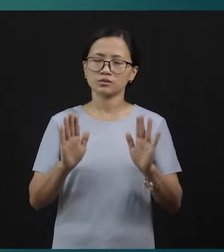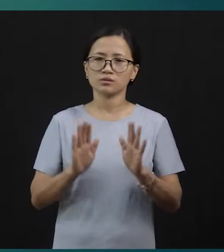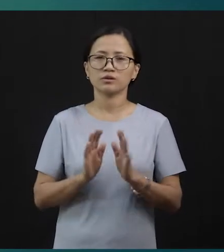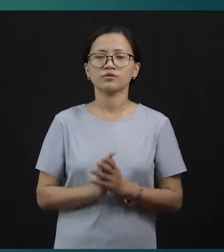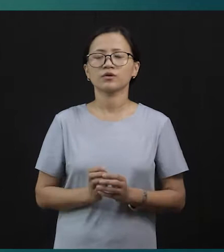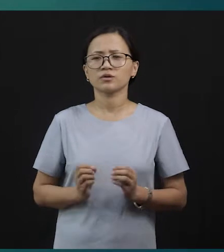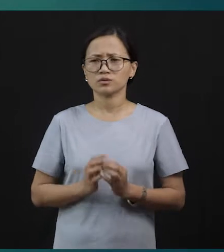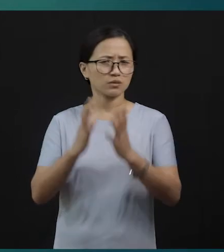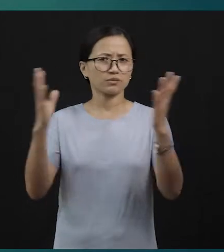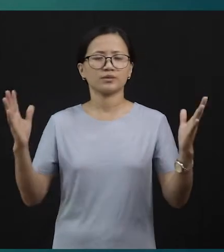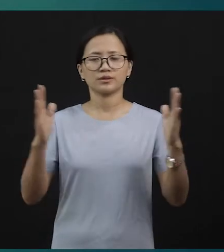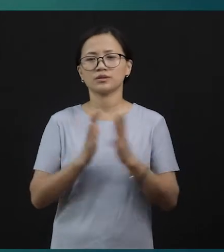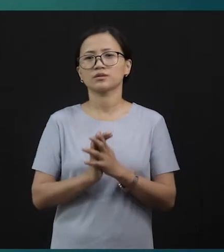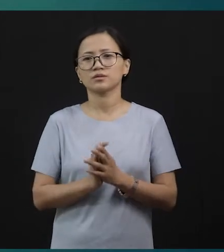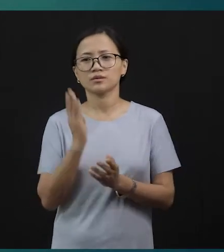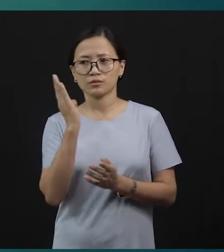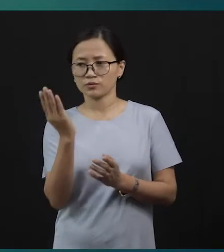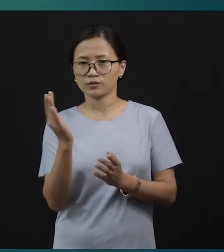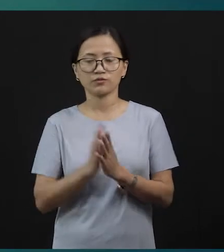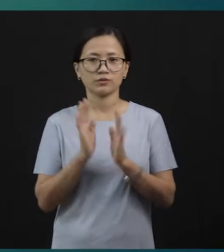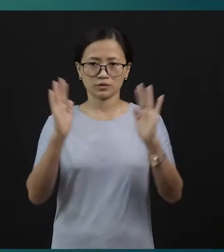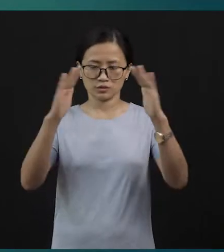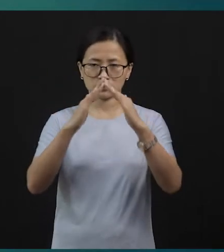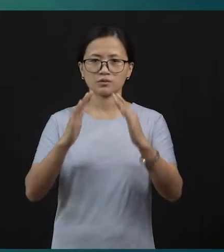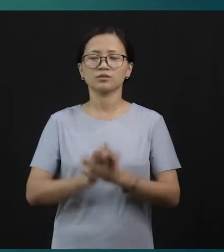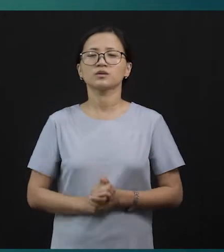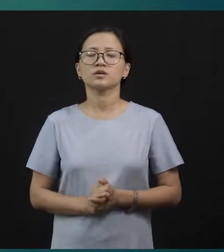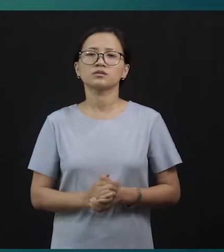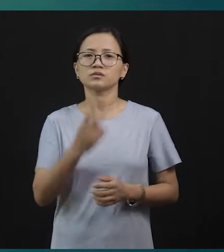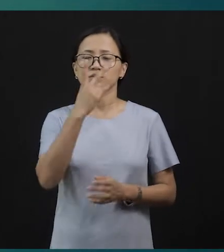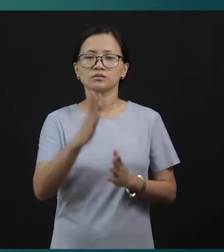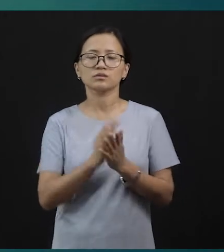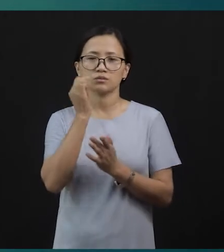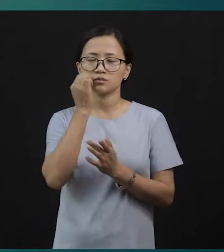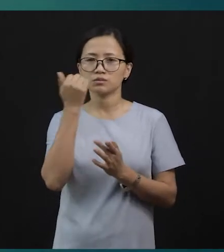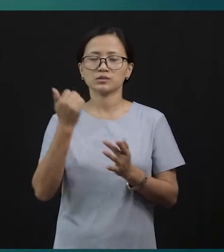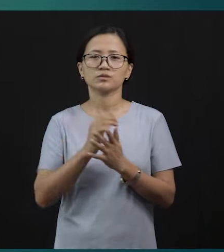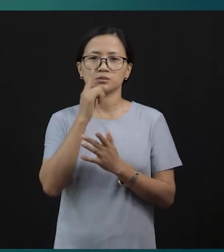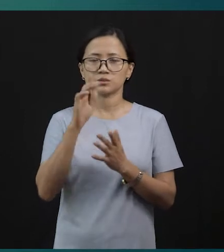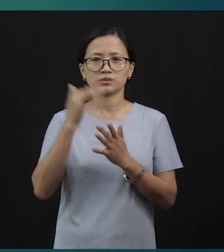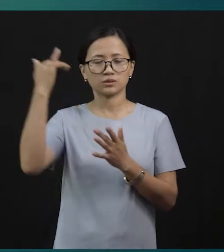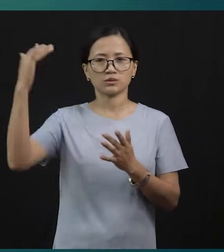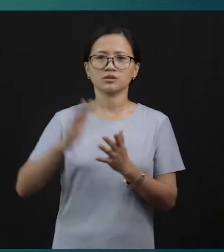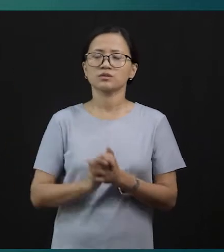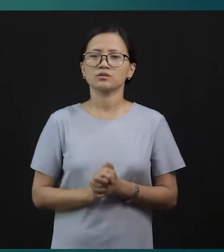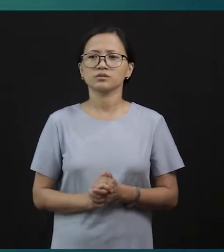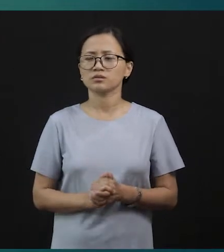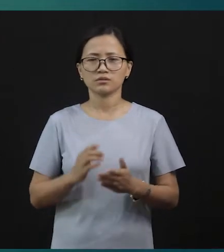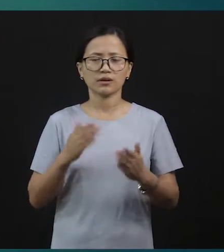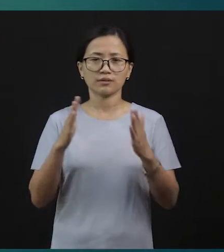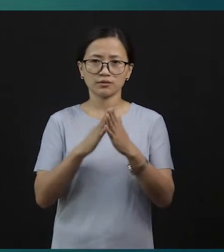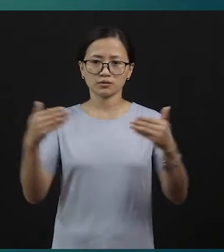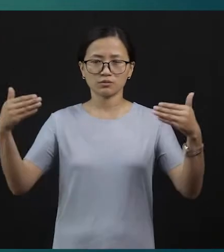at home. You see your brothers using the mobile phone. You see your sister, your parents attending classes or attending to some meetings